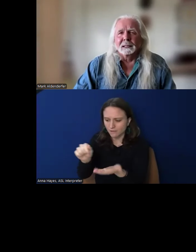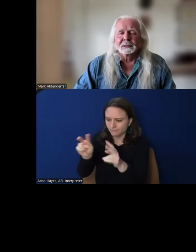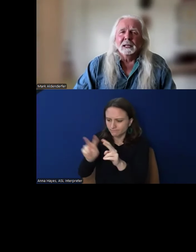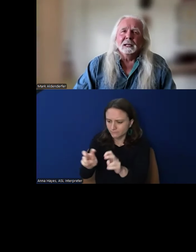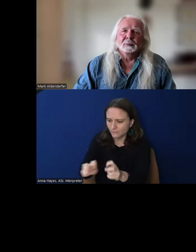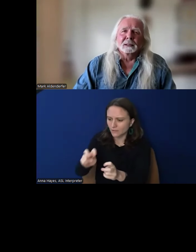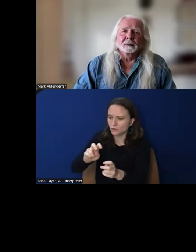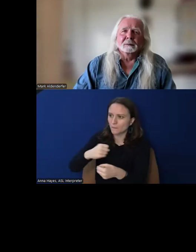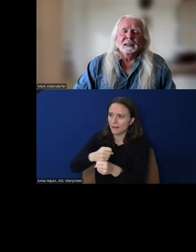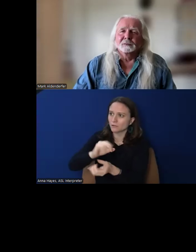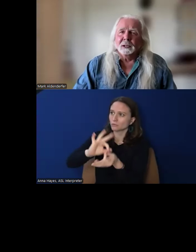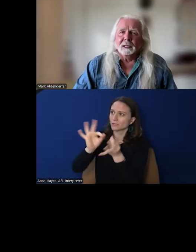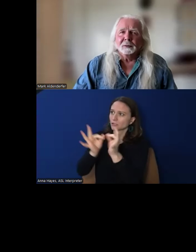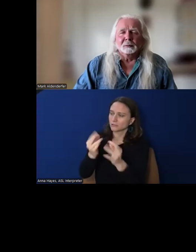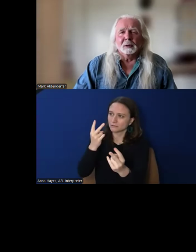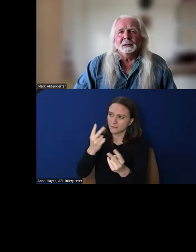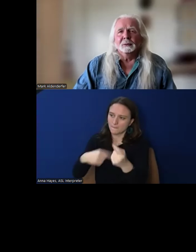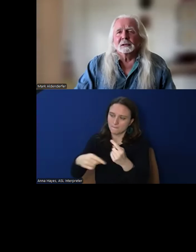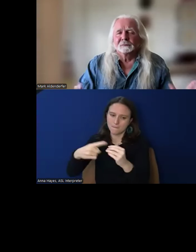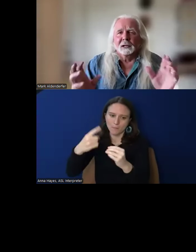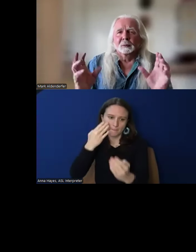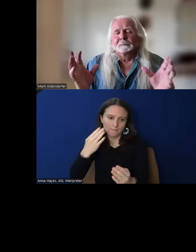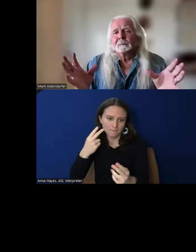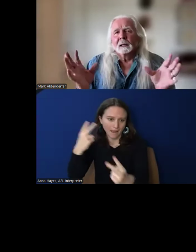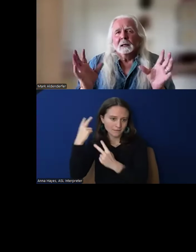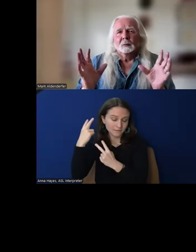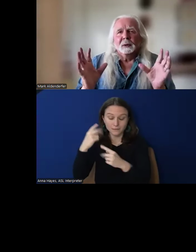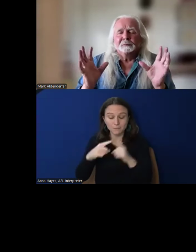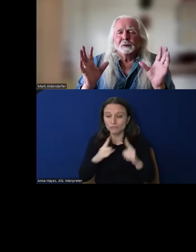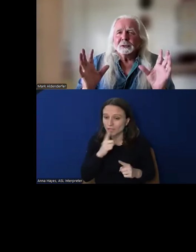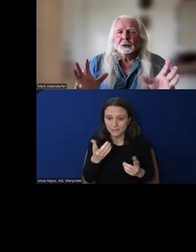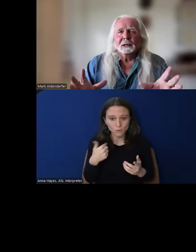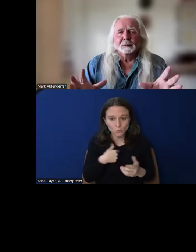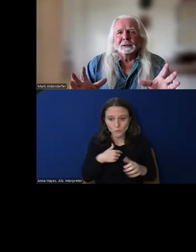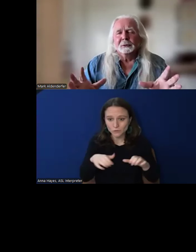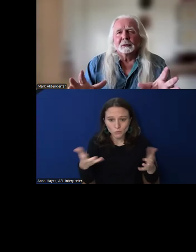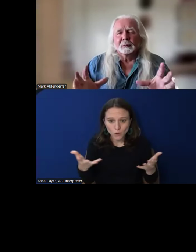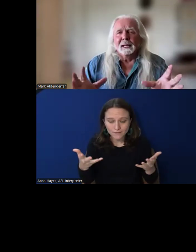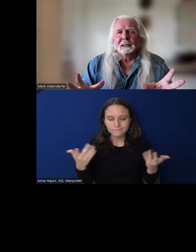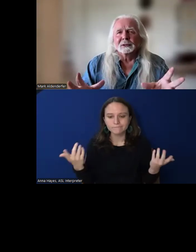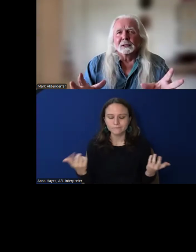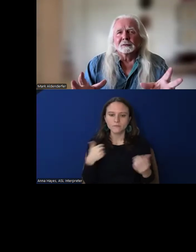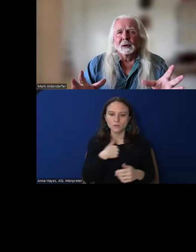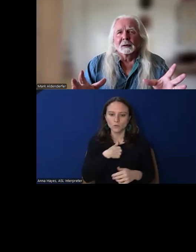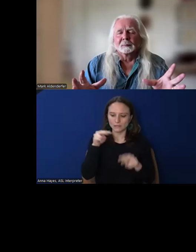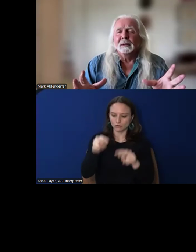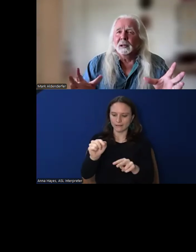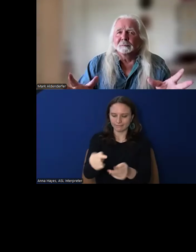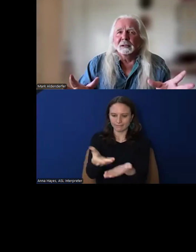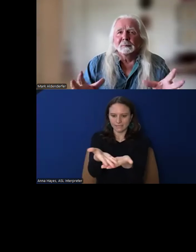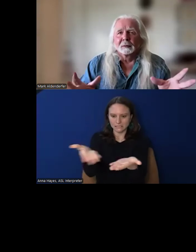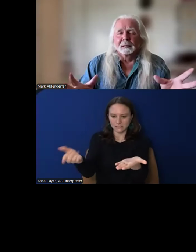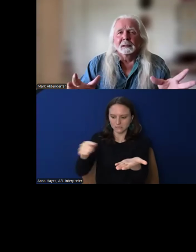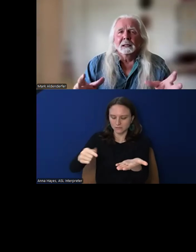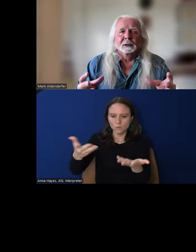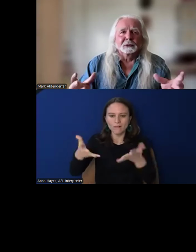the past. But it's very clear that what we do is the following. We first look at the material remains of where people have